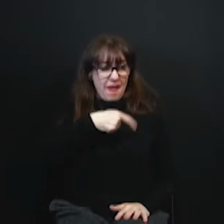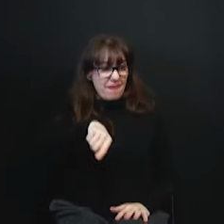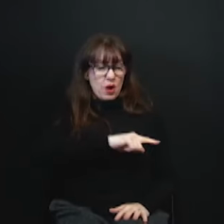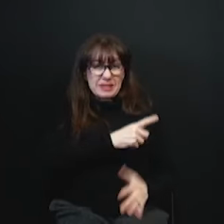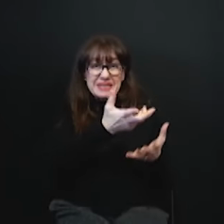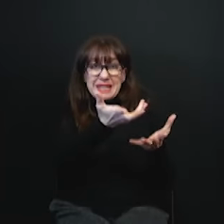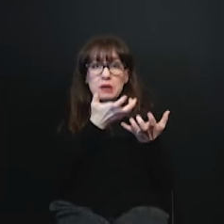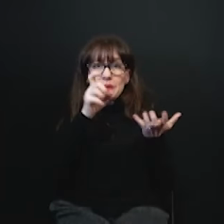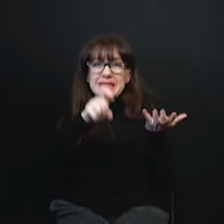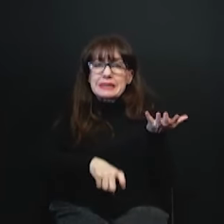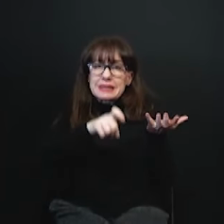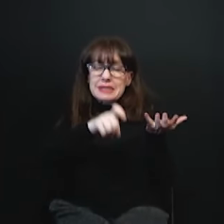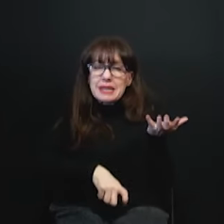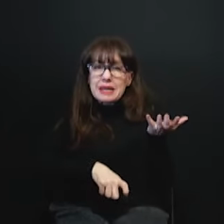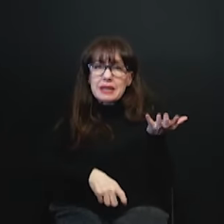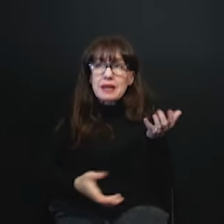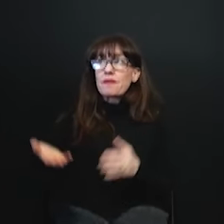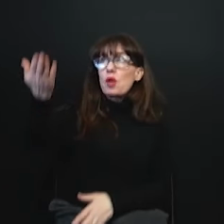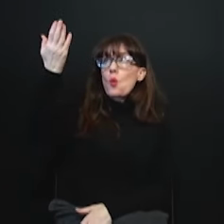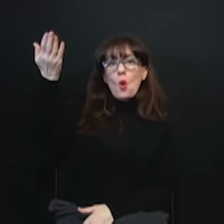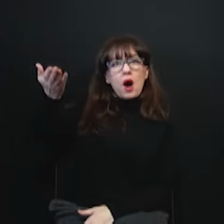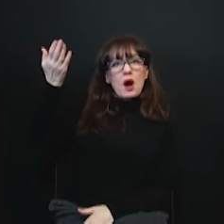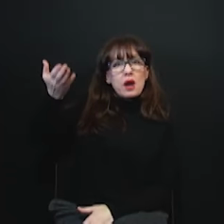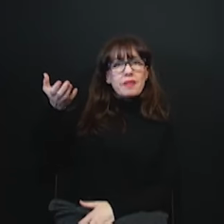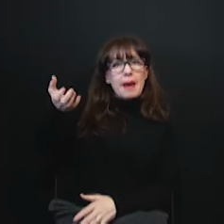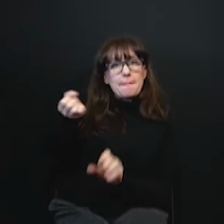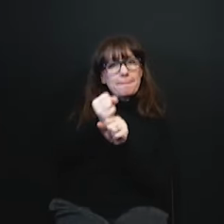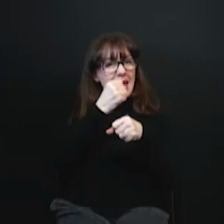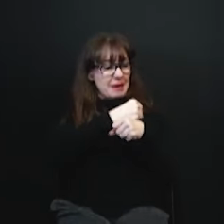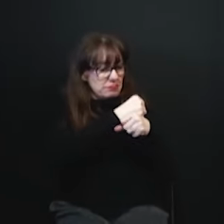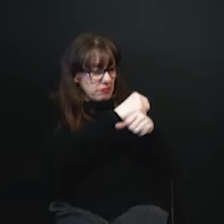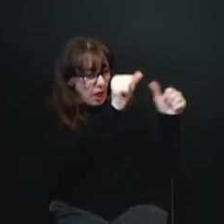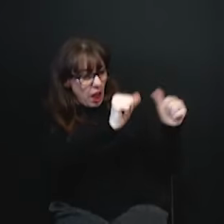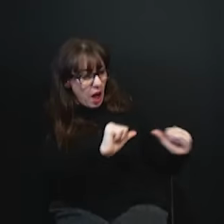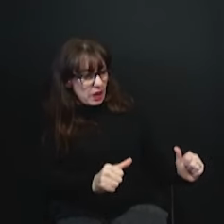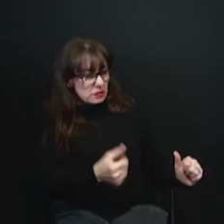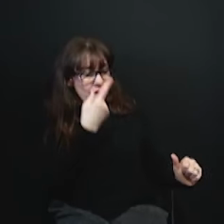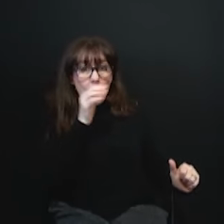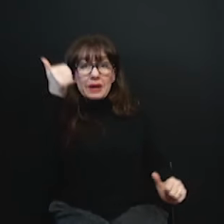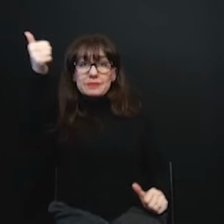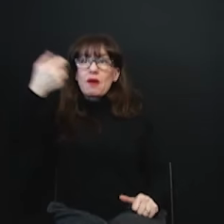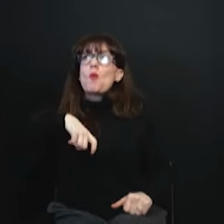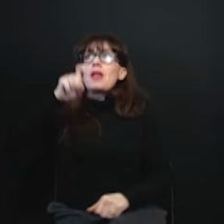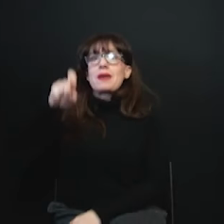desperately in need of the one who has made us for himself.